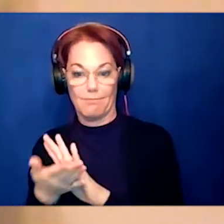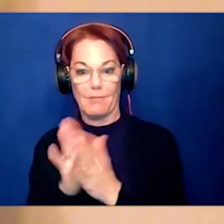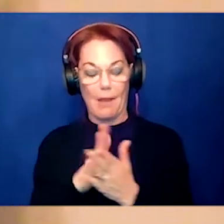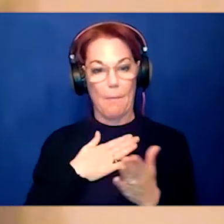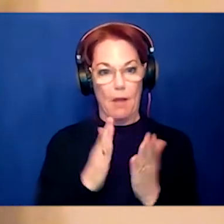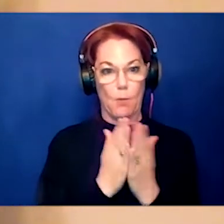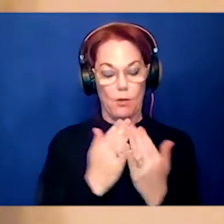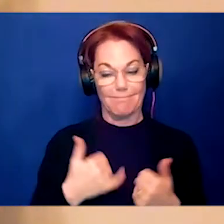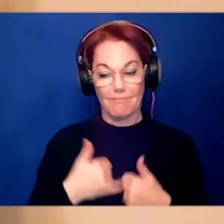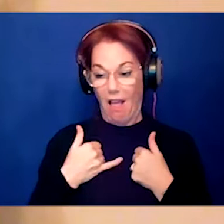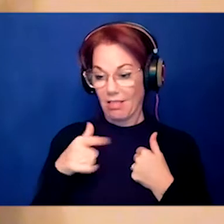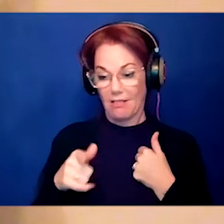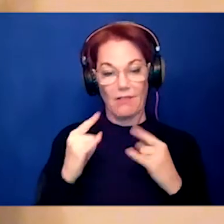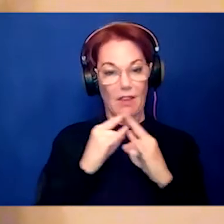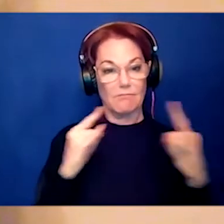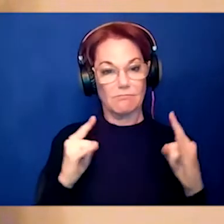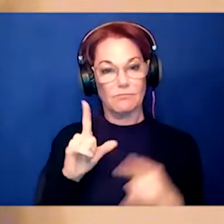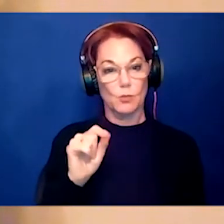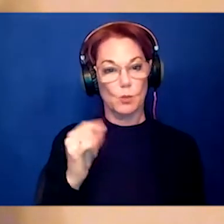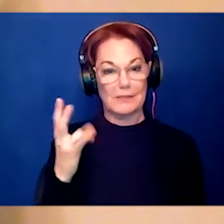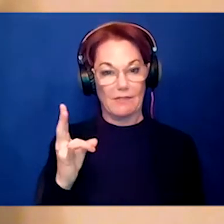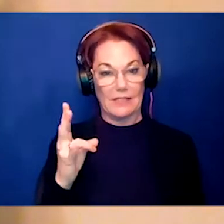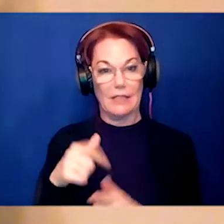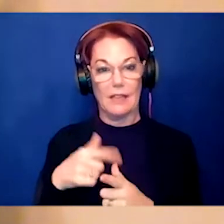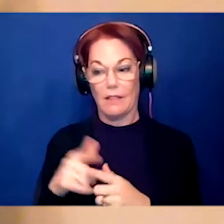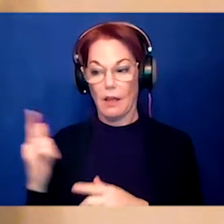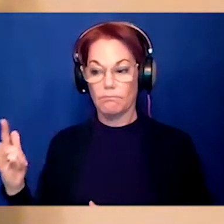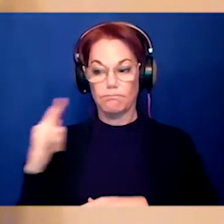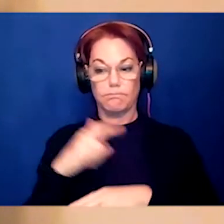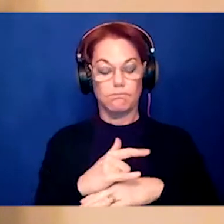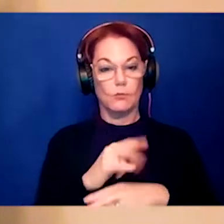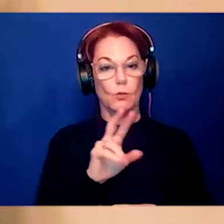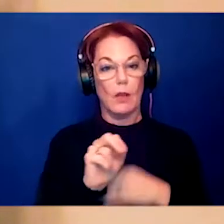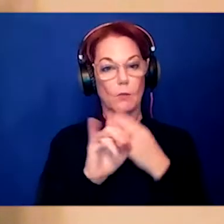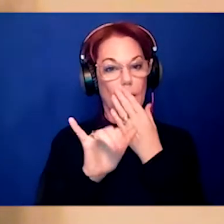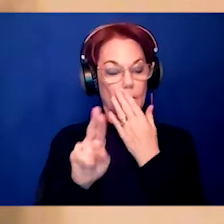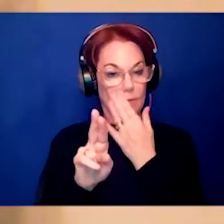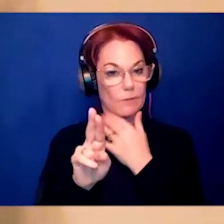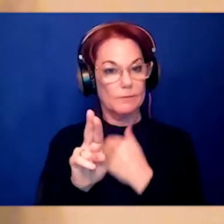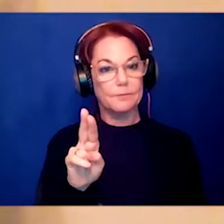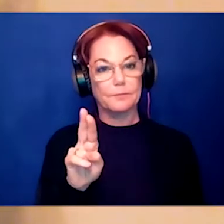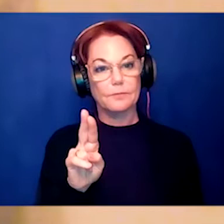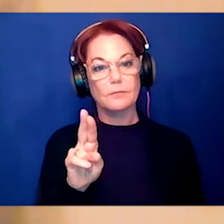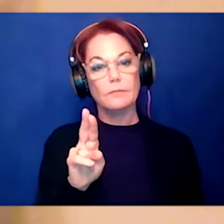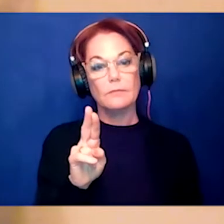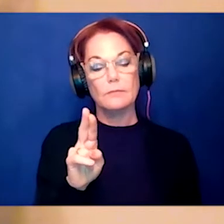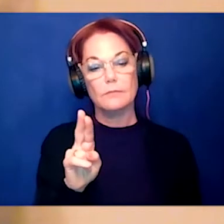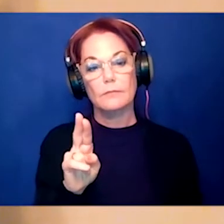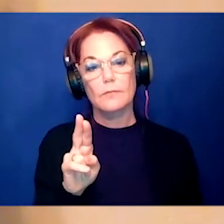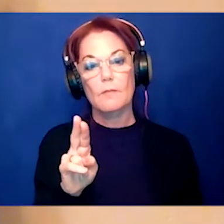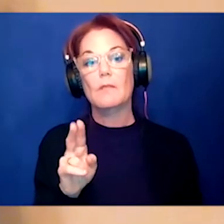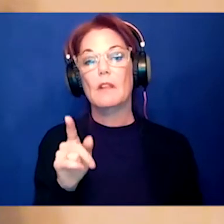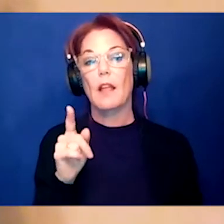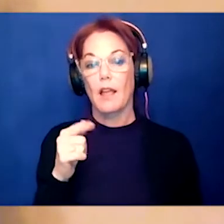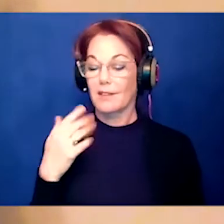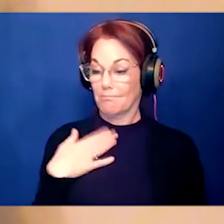2017, when another miracle took me to NYU. Before then, other than through the Rwandan friends I made in school,